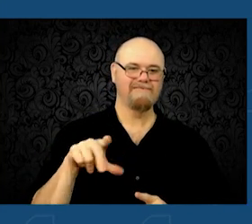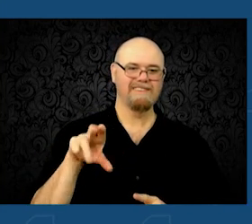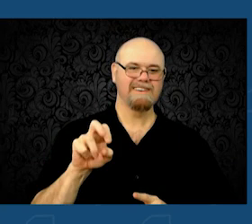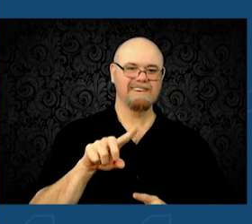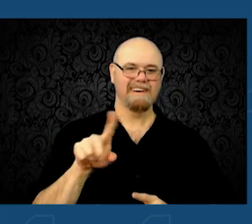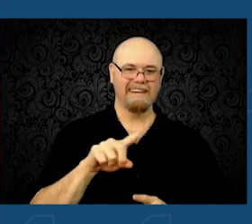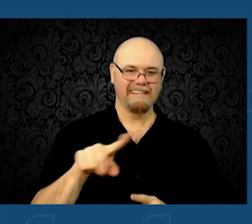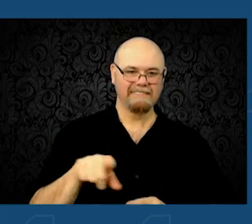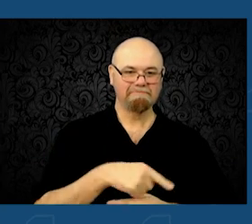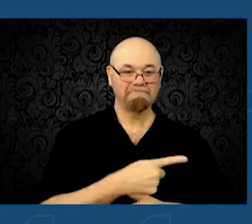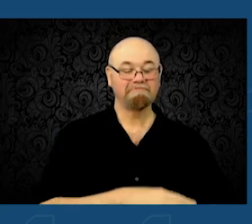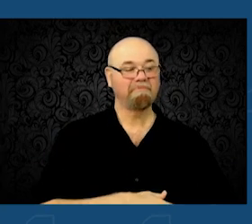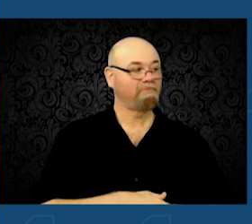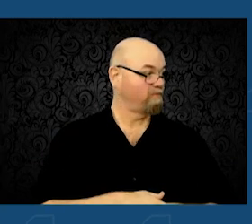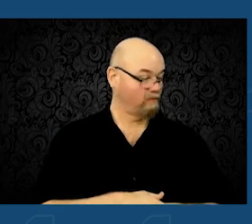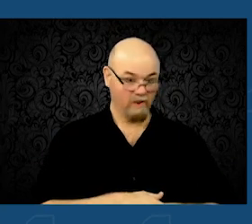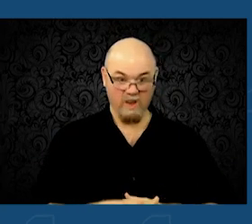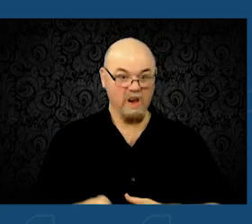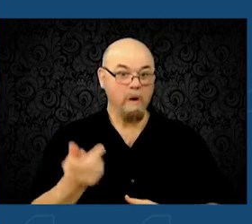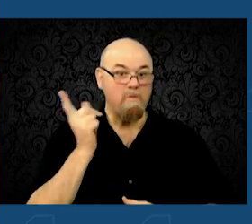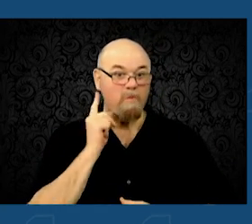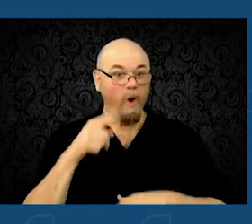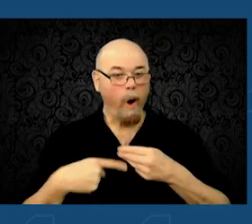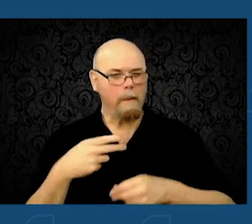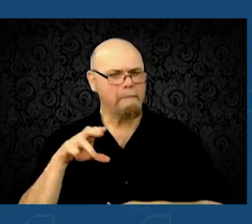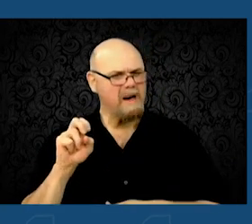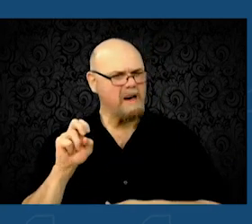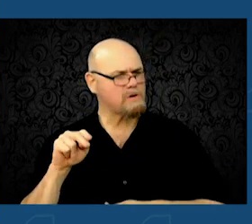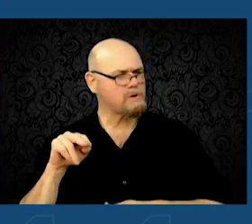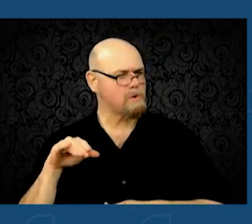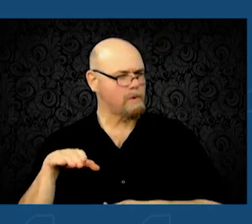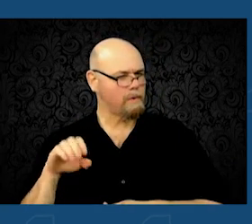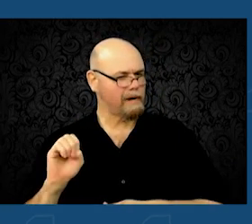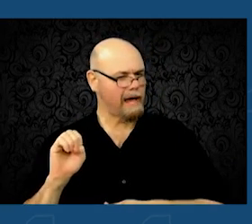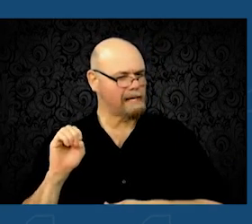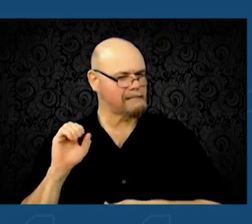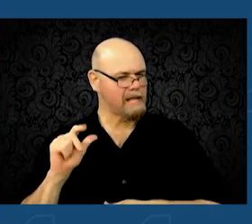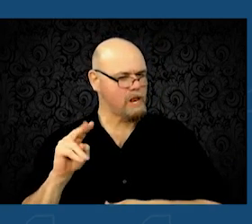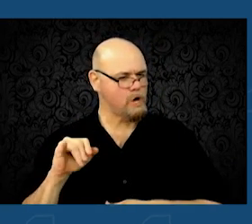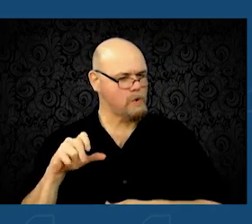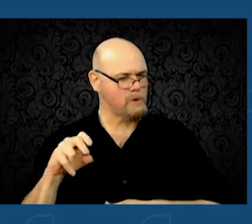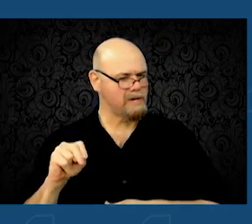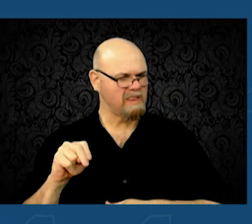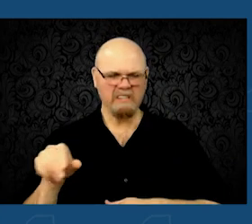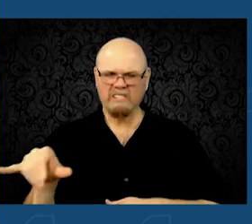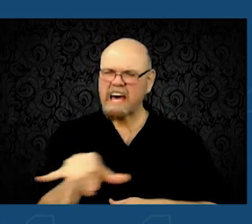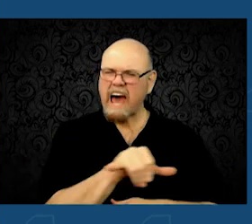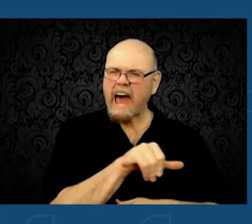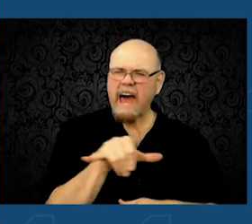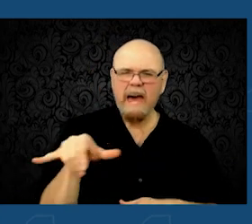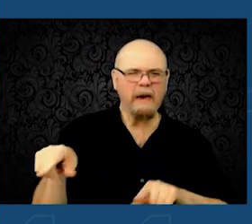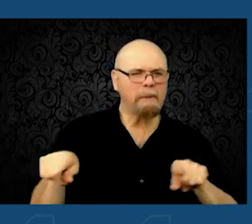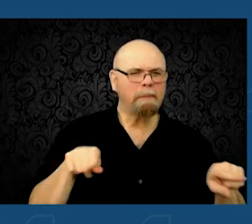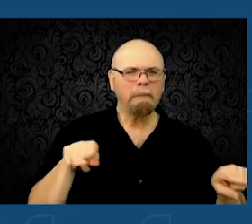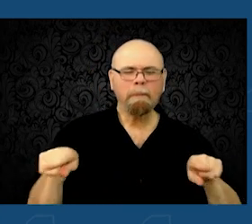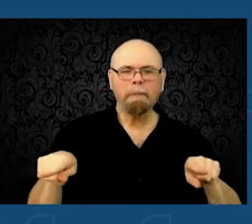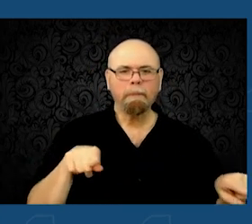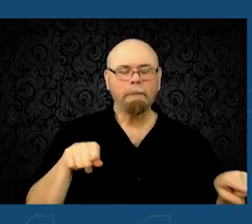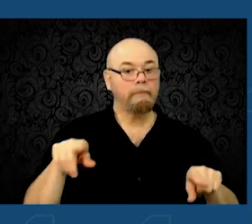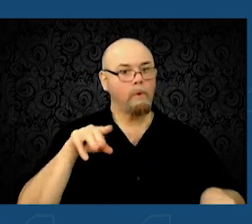But did you hear about Eunice Lewin? Something just like that. Did you hear about